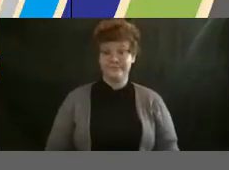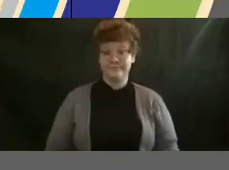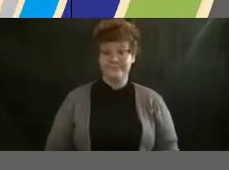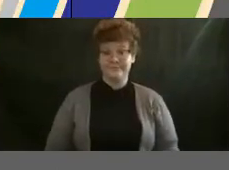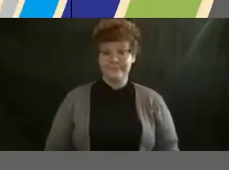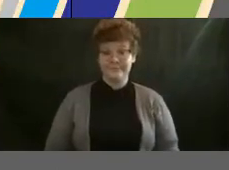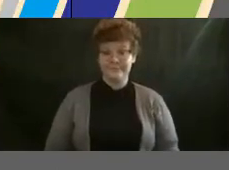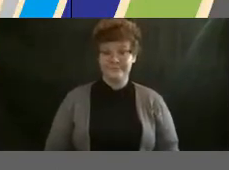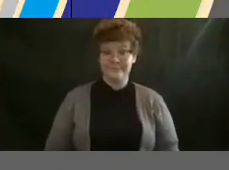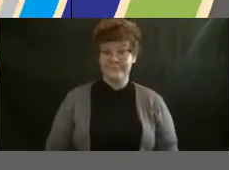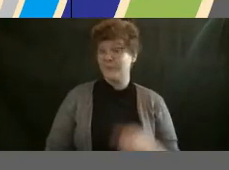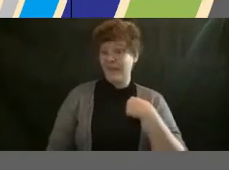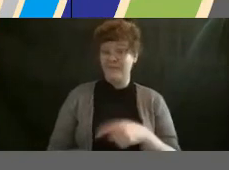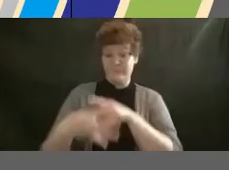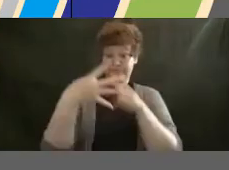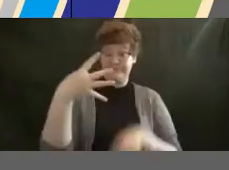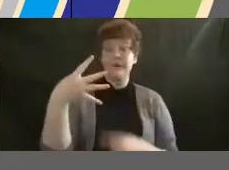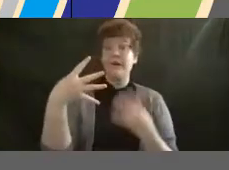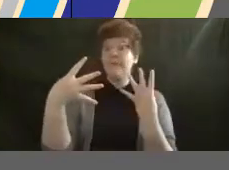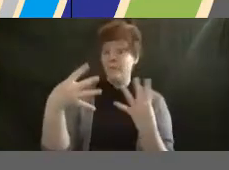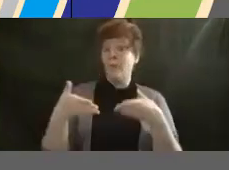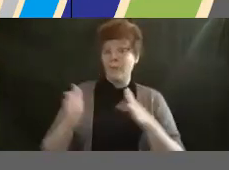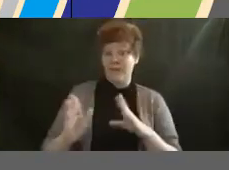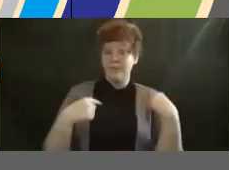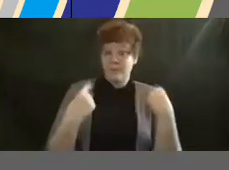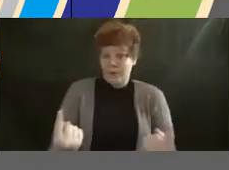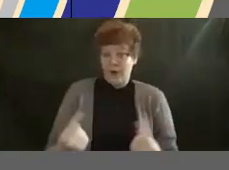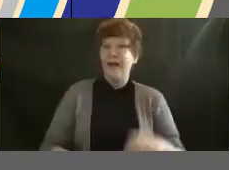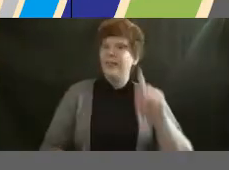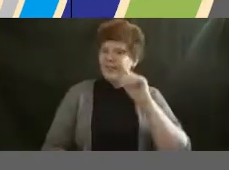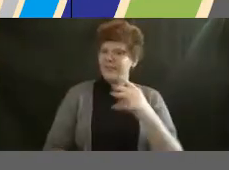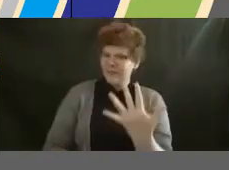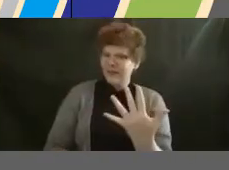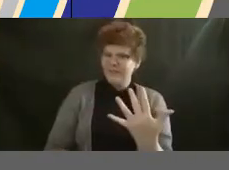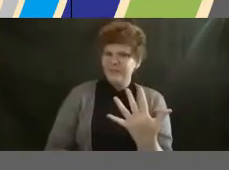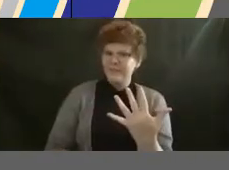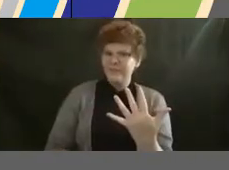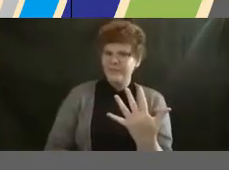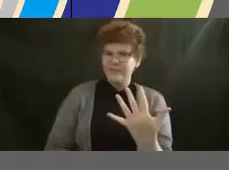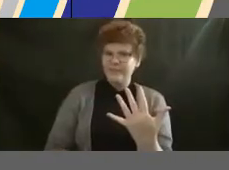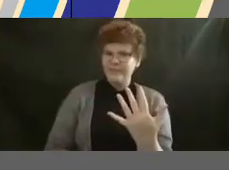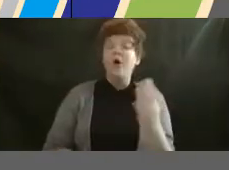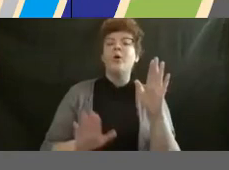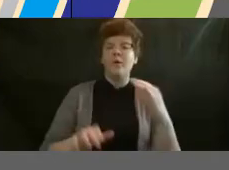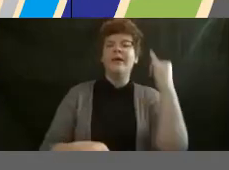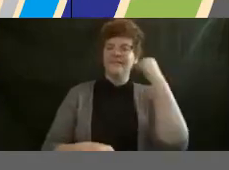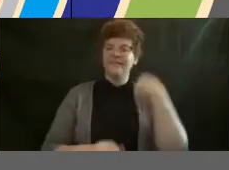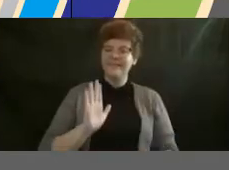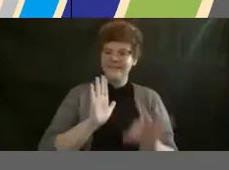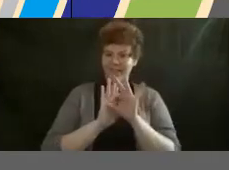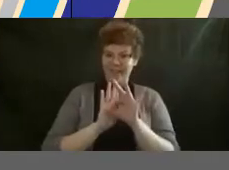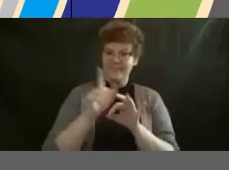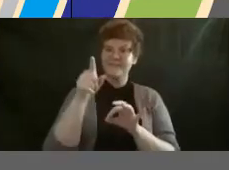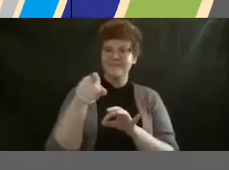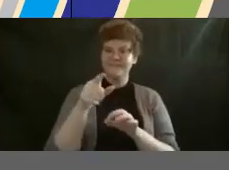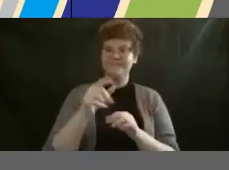are four ways, and I know that there are, in fact, five. If I select, here we